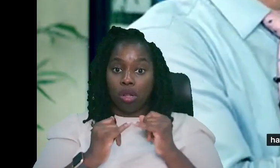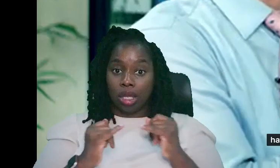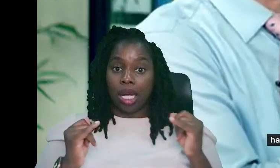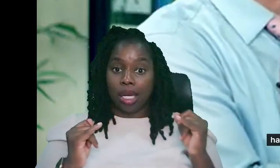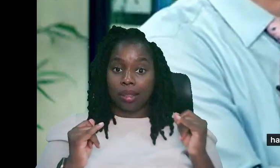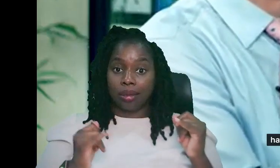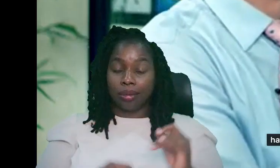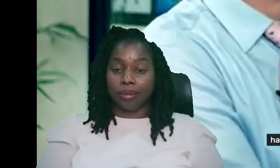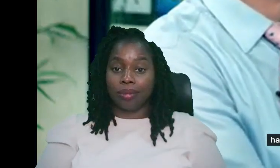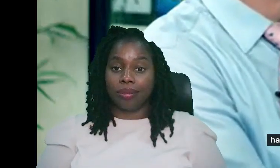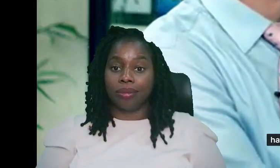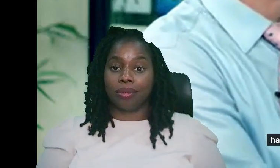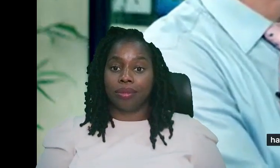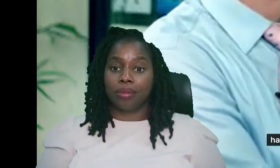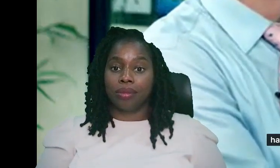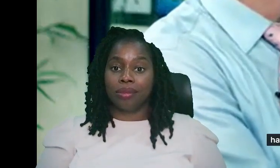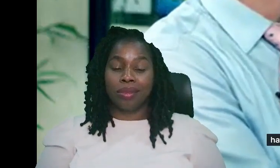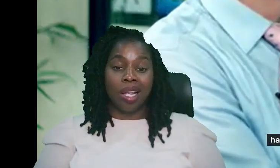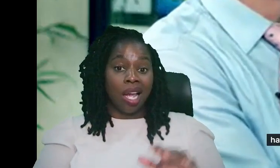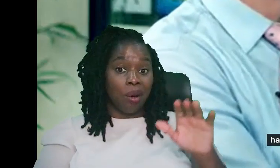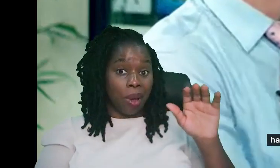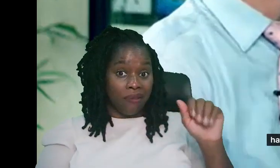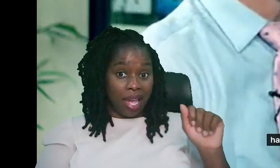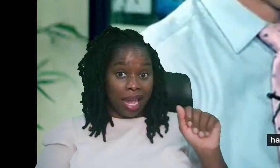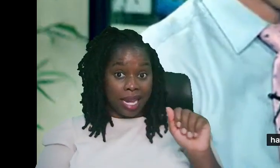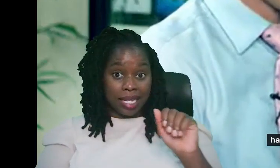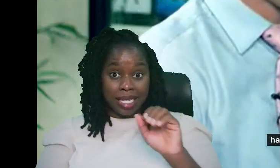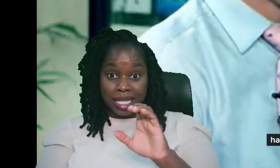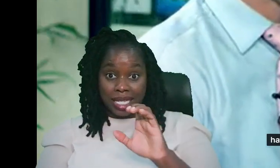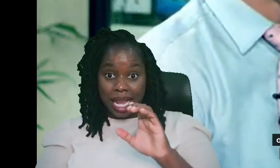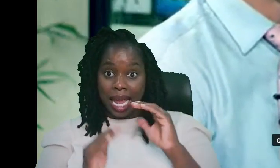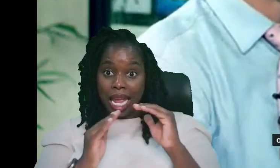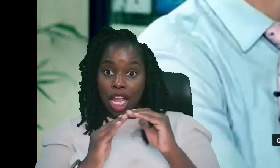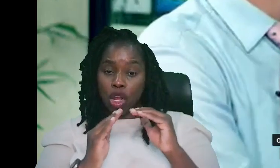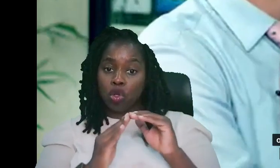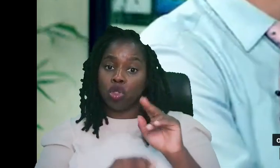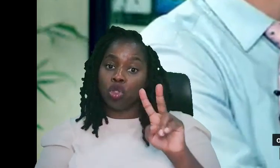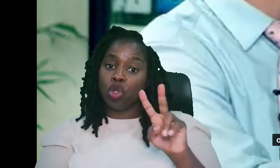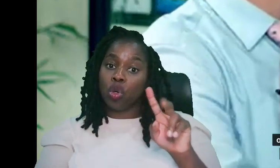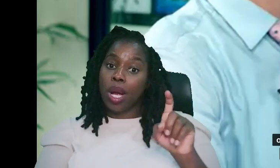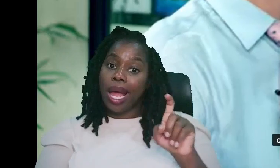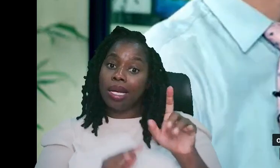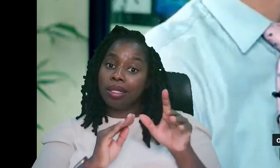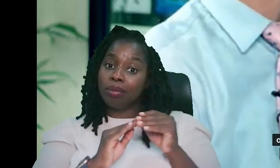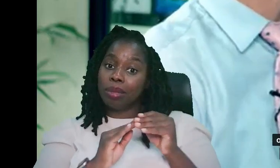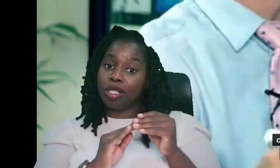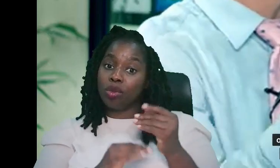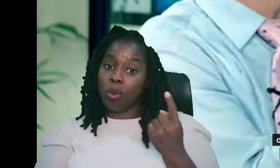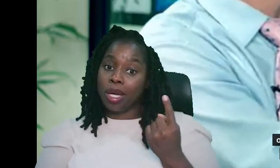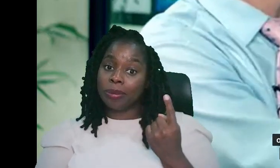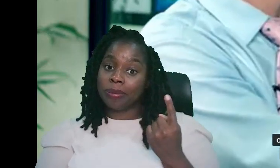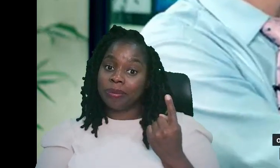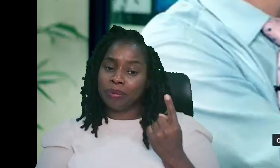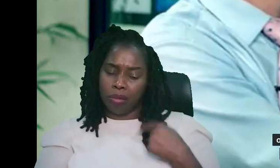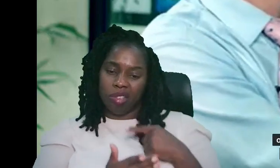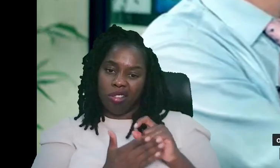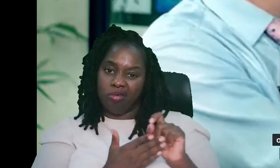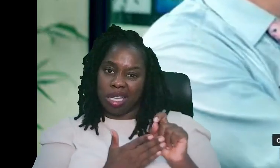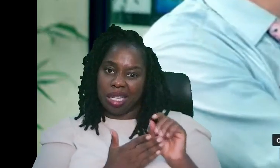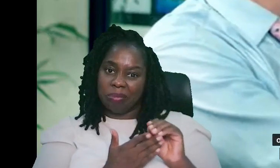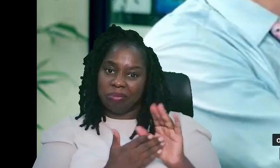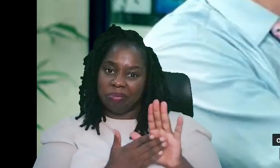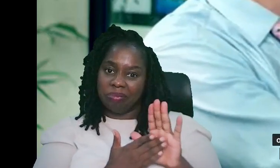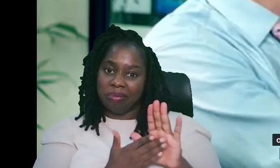Well, let's see here. We have A to C is 2x plus 1. So I'm going to write that down here. From